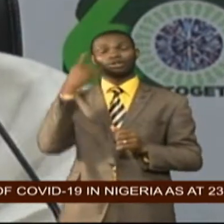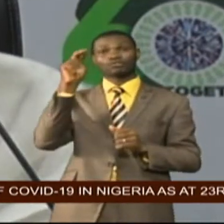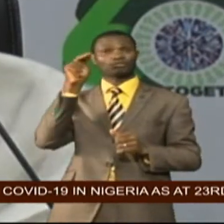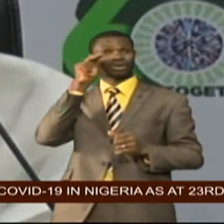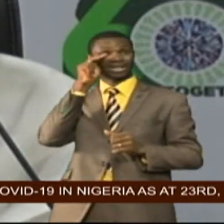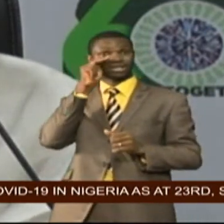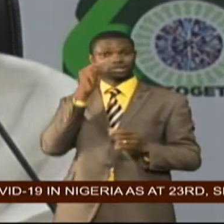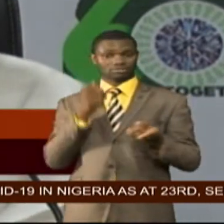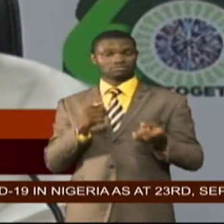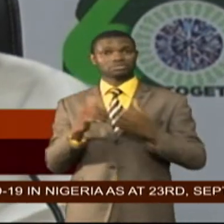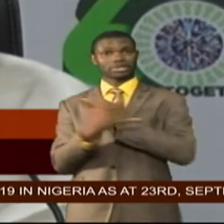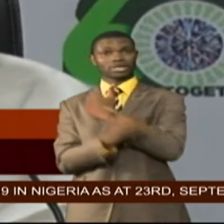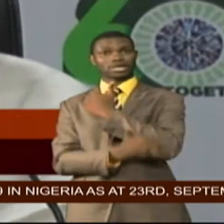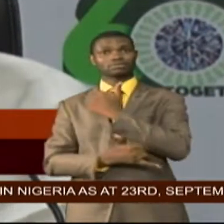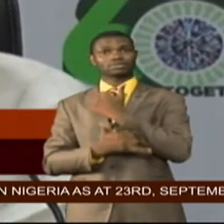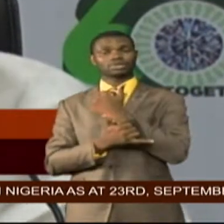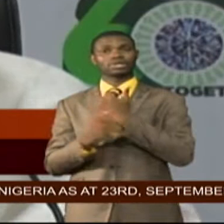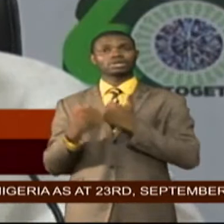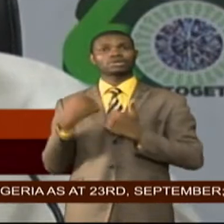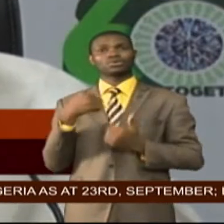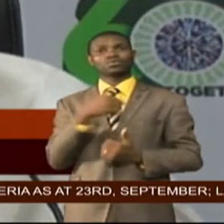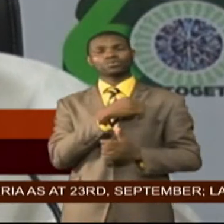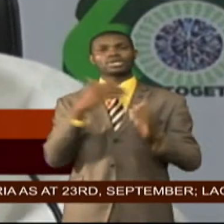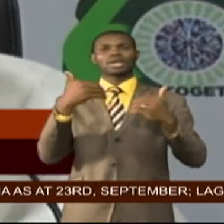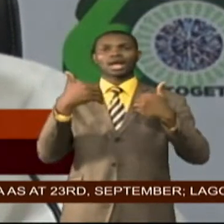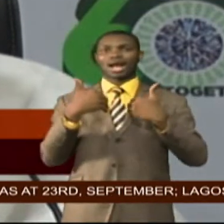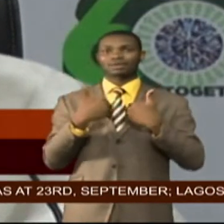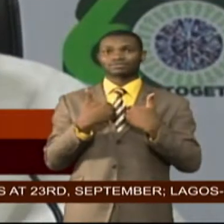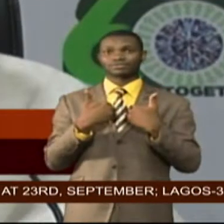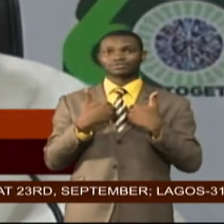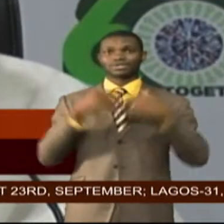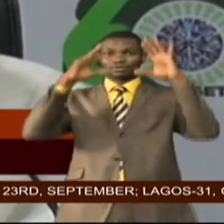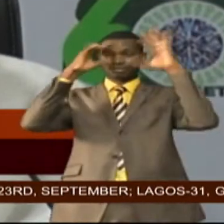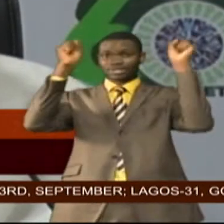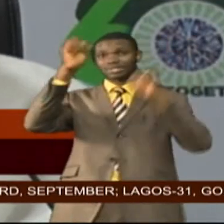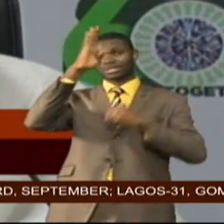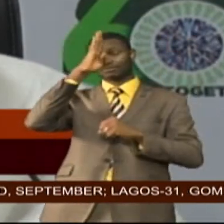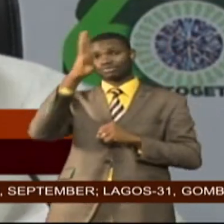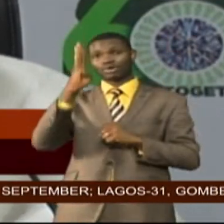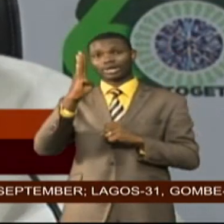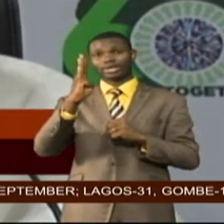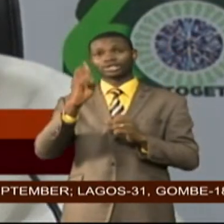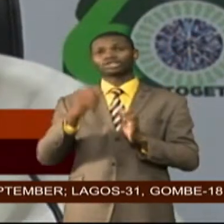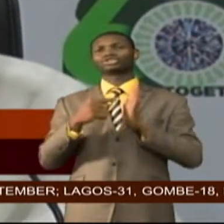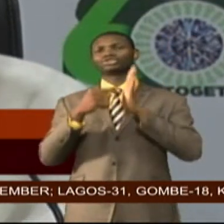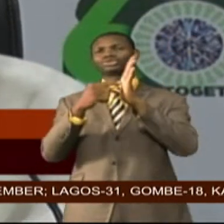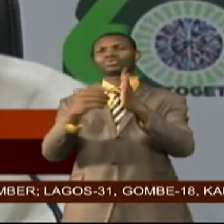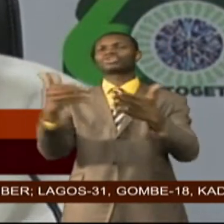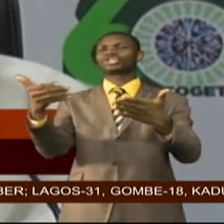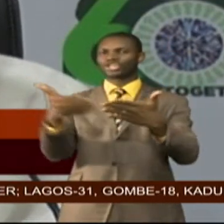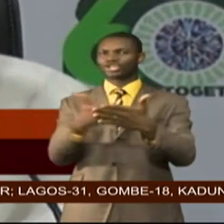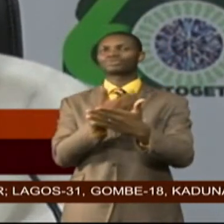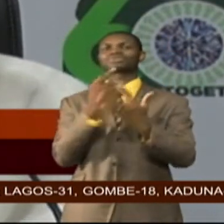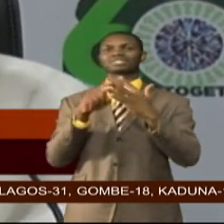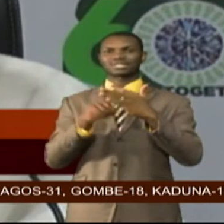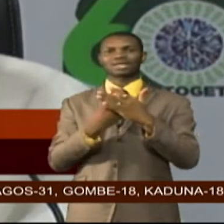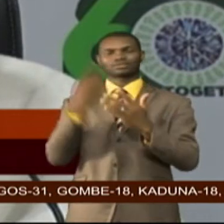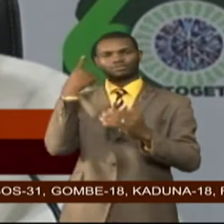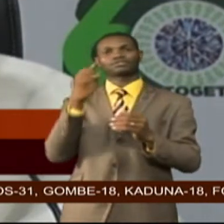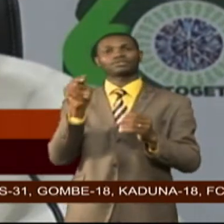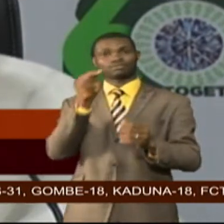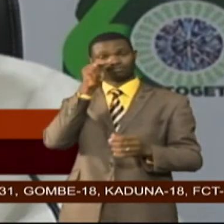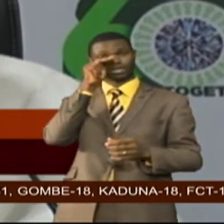as a country, the administration of President Muhammadu Buhari offers a new beginning.